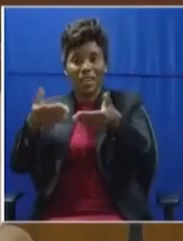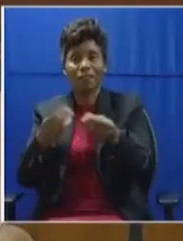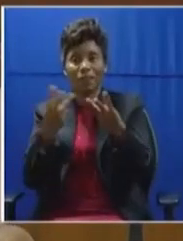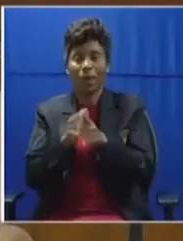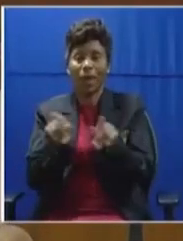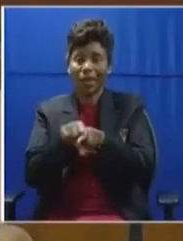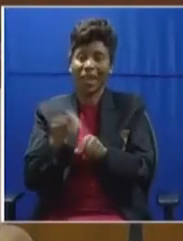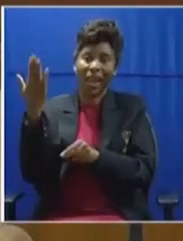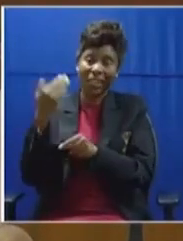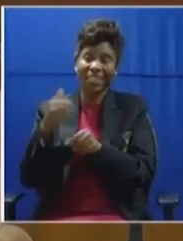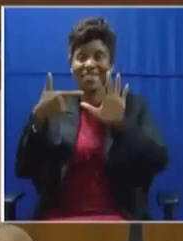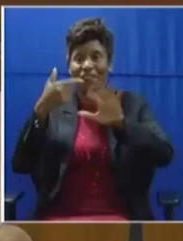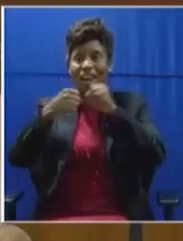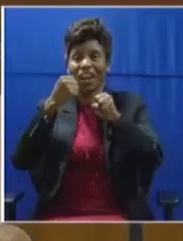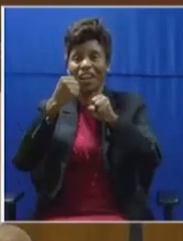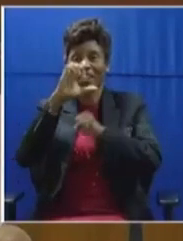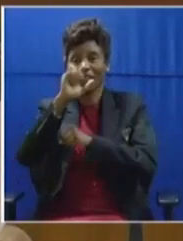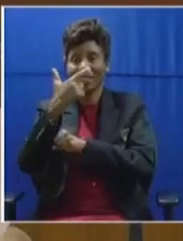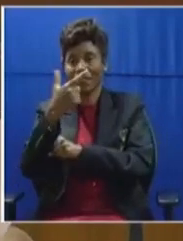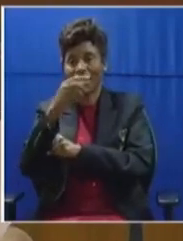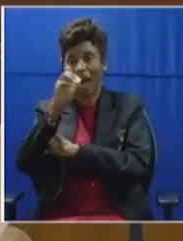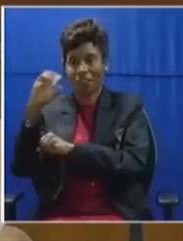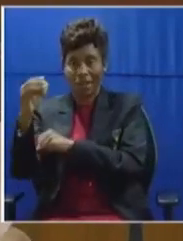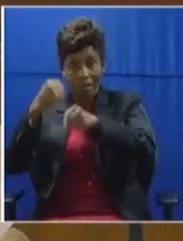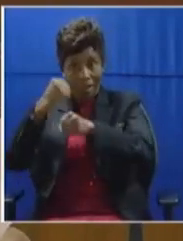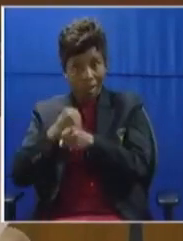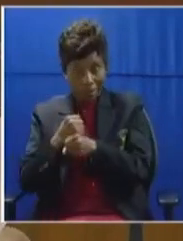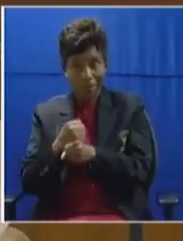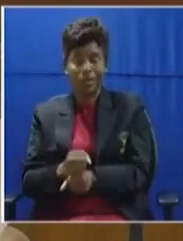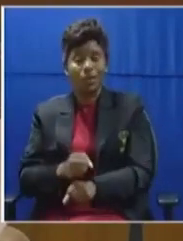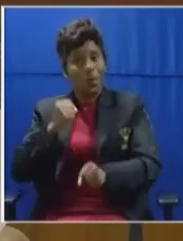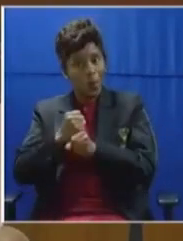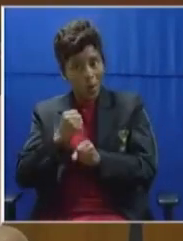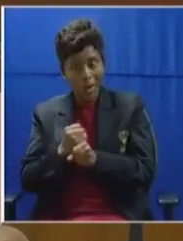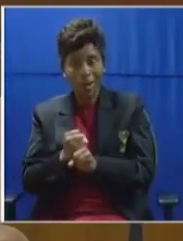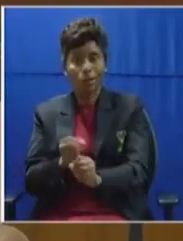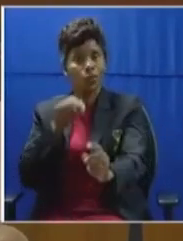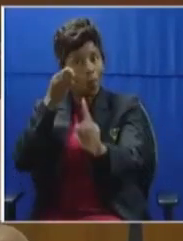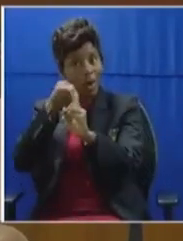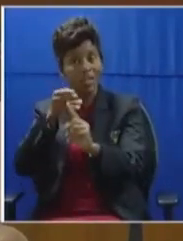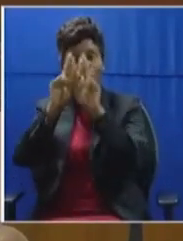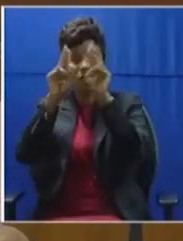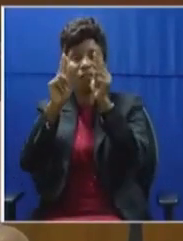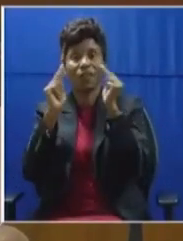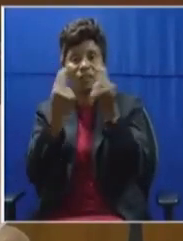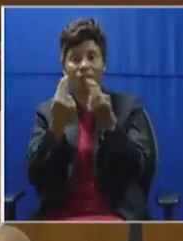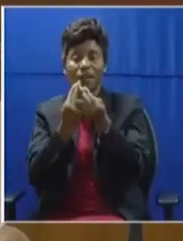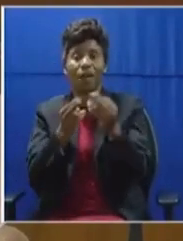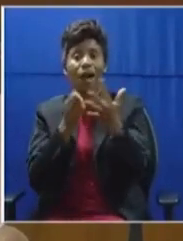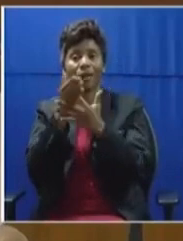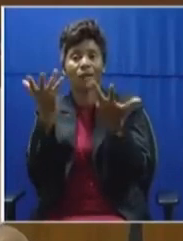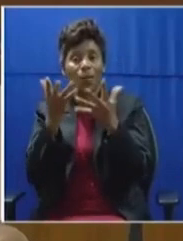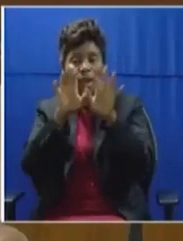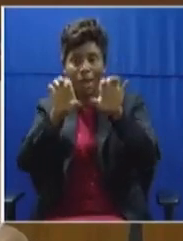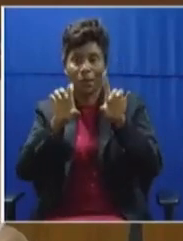years. It will be consolidating its work towards universal access to education, to improve early childhood